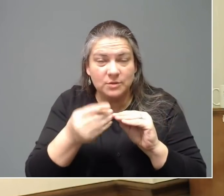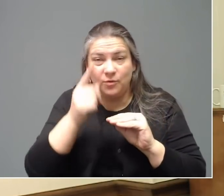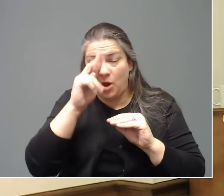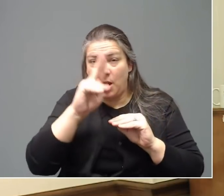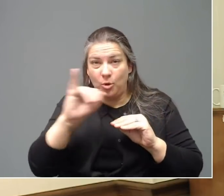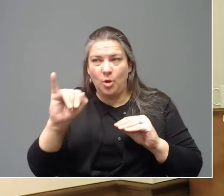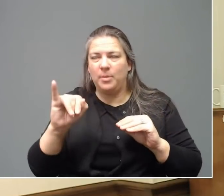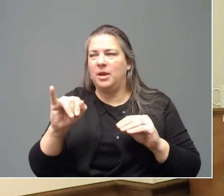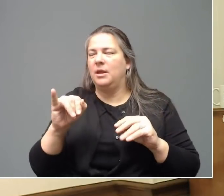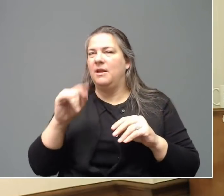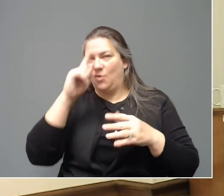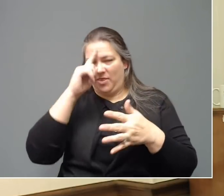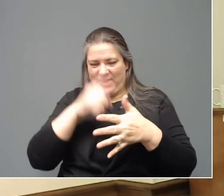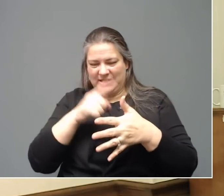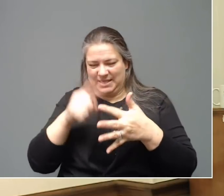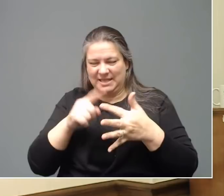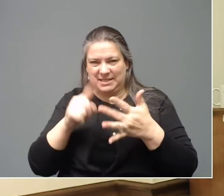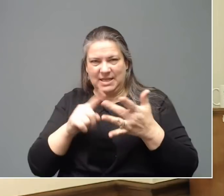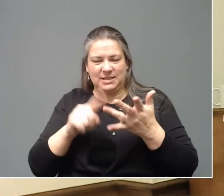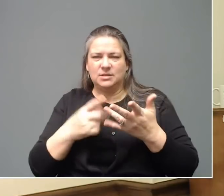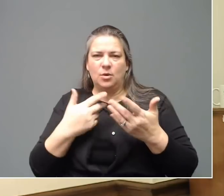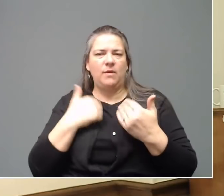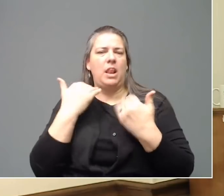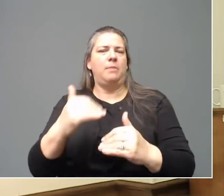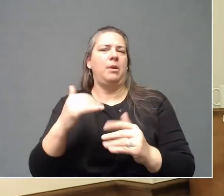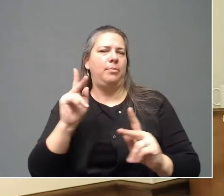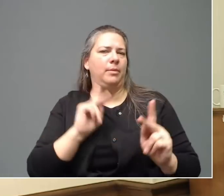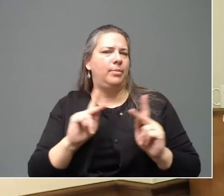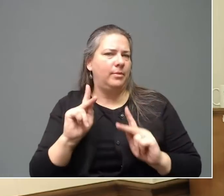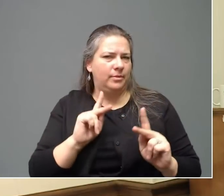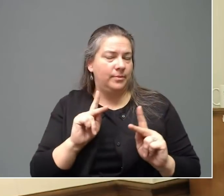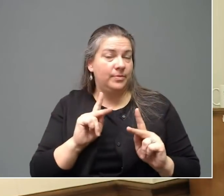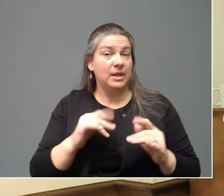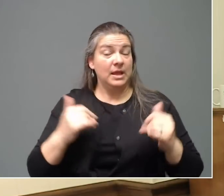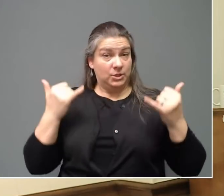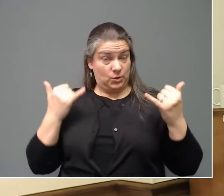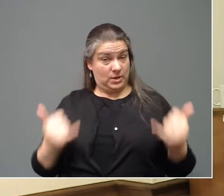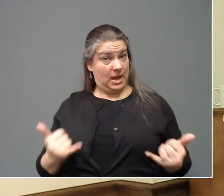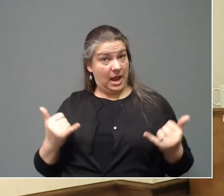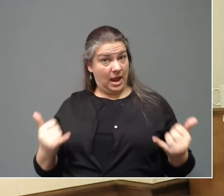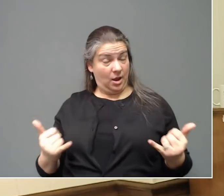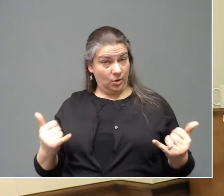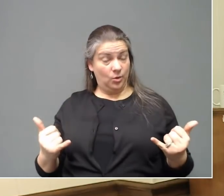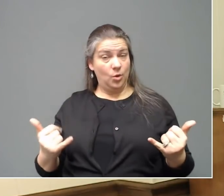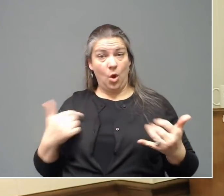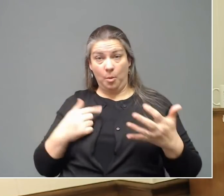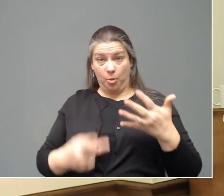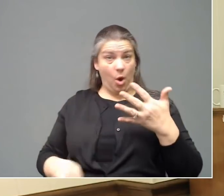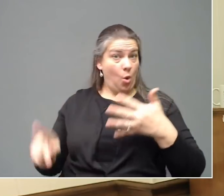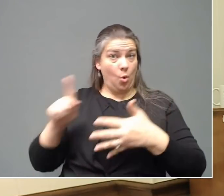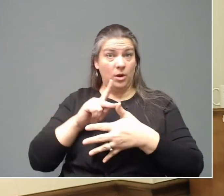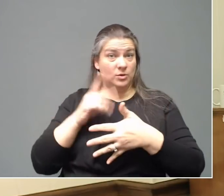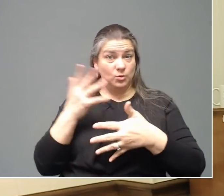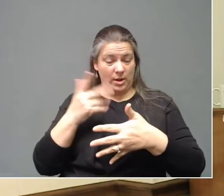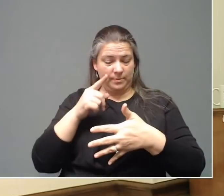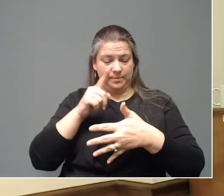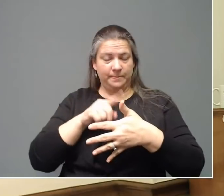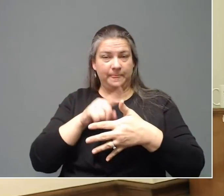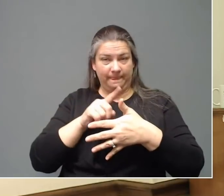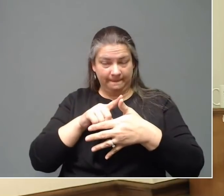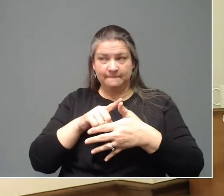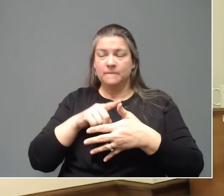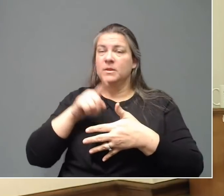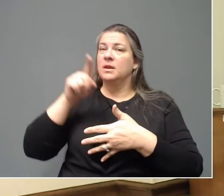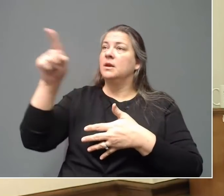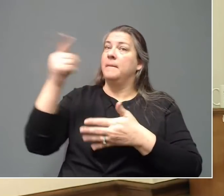So what we are doing right now is obviously we are prioritizing getting the money out that has come through the Continued Assistance Act, as well